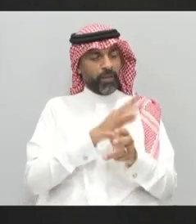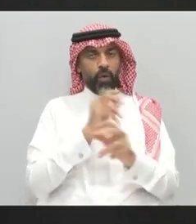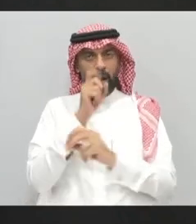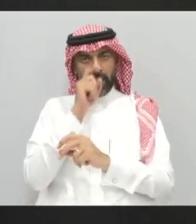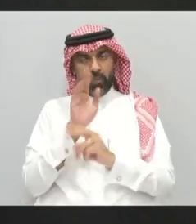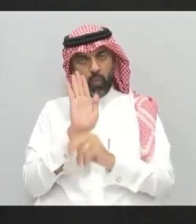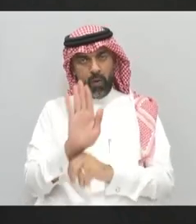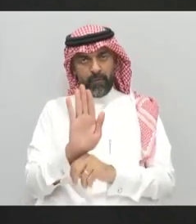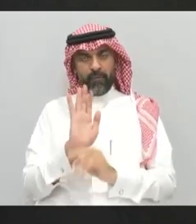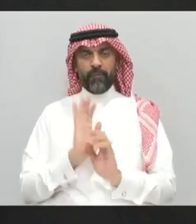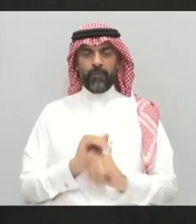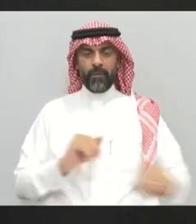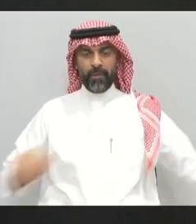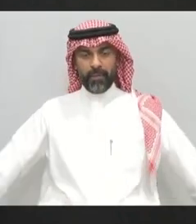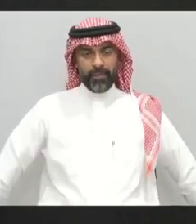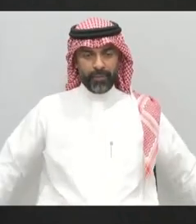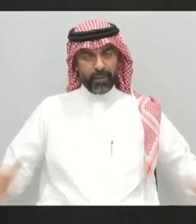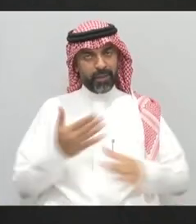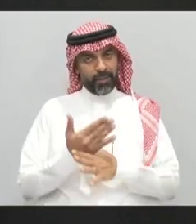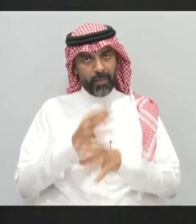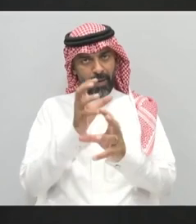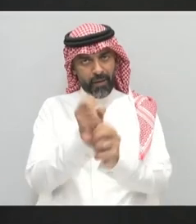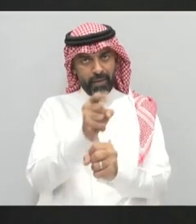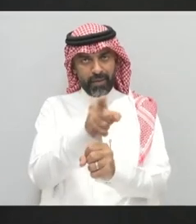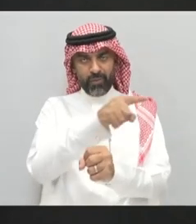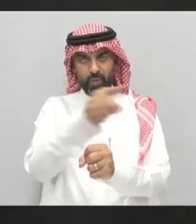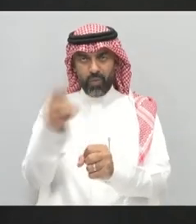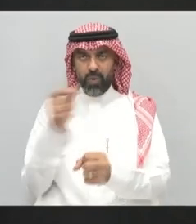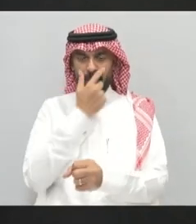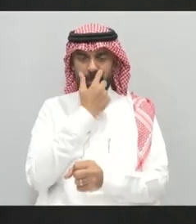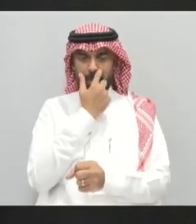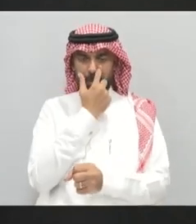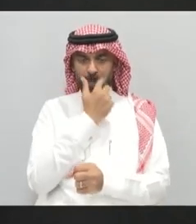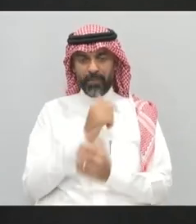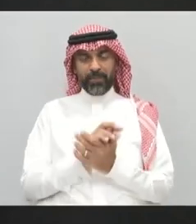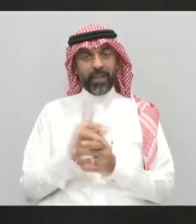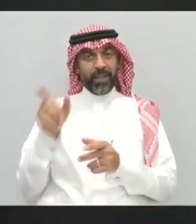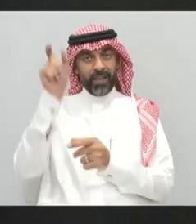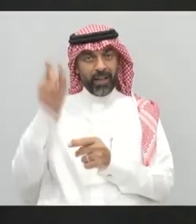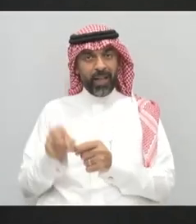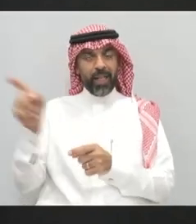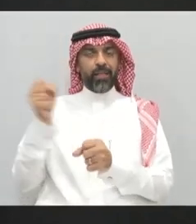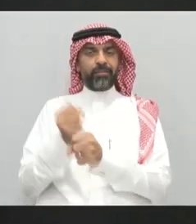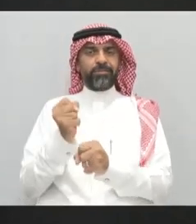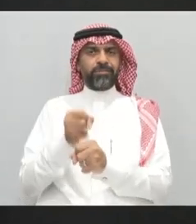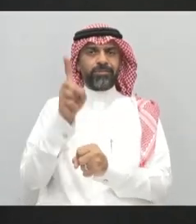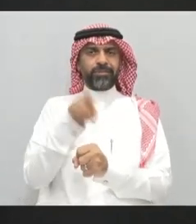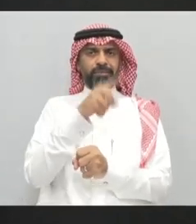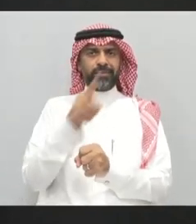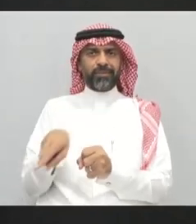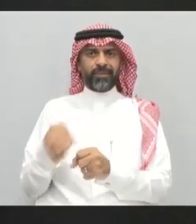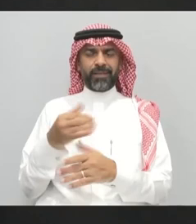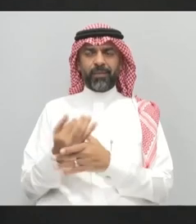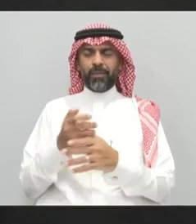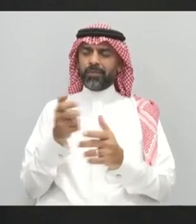okay? Because it's safe for you and for others, okay? So this man should not cross